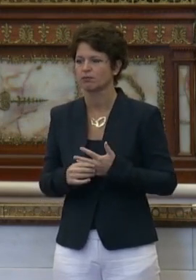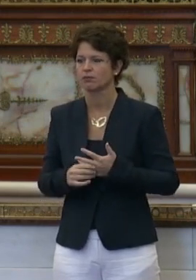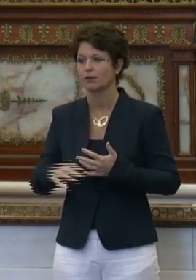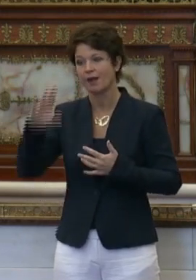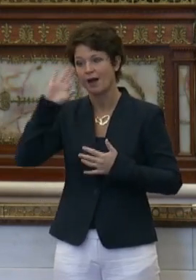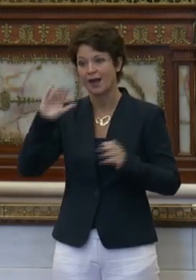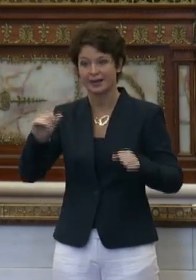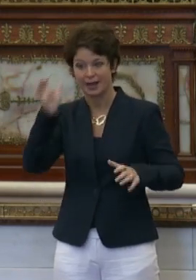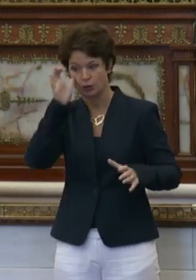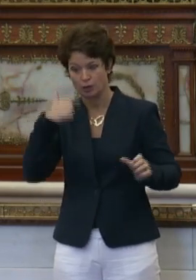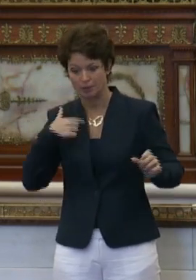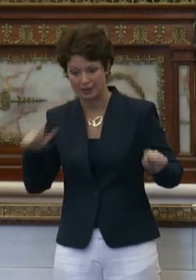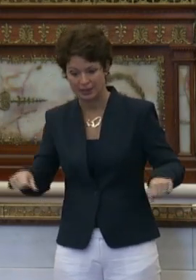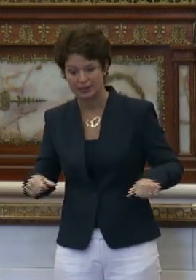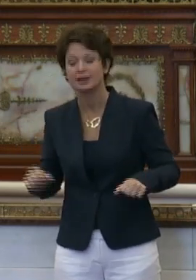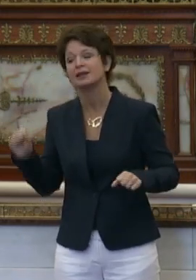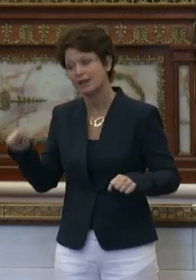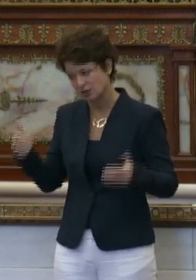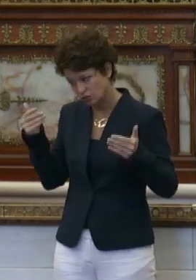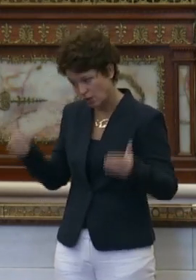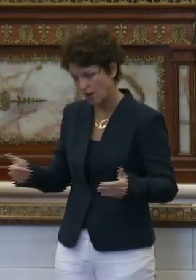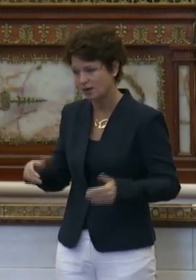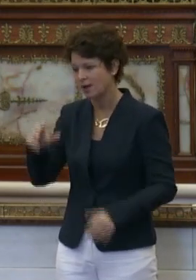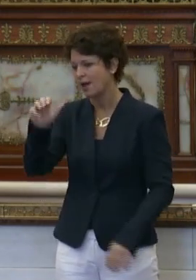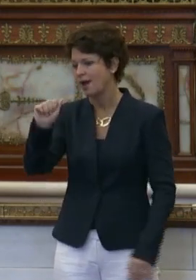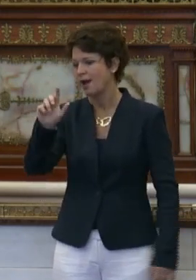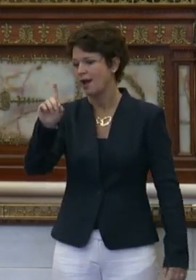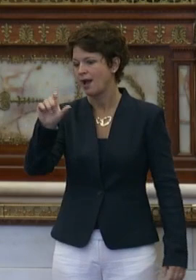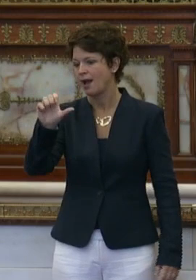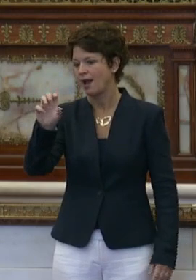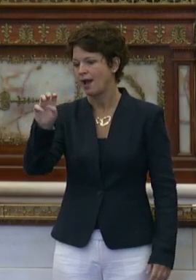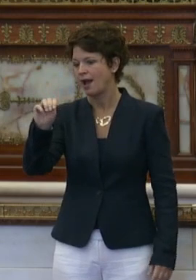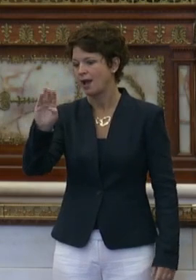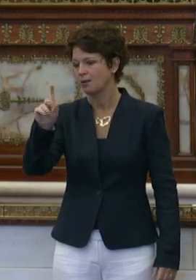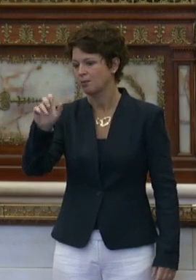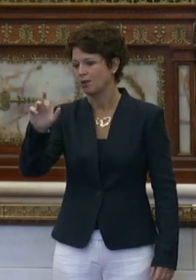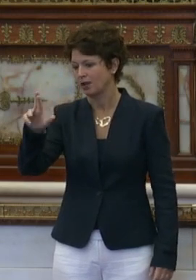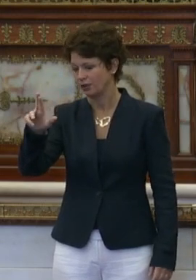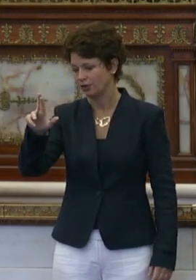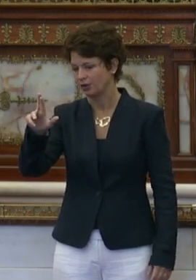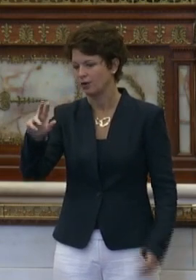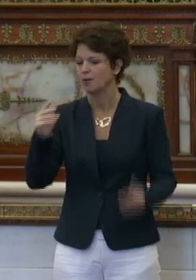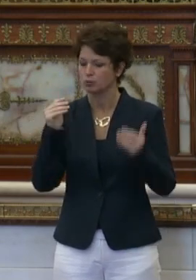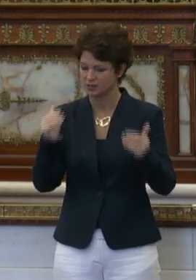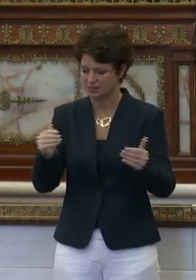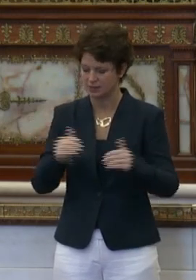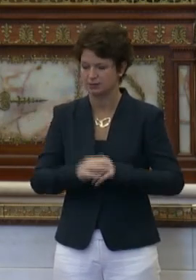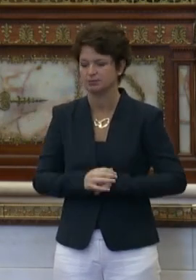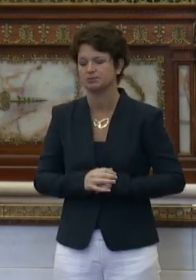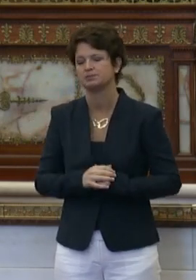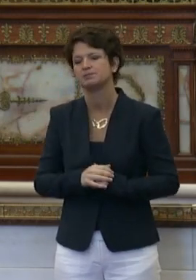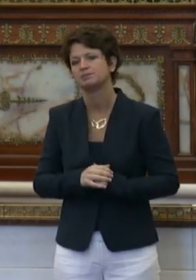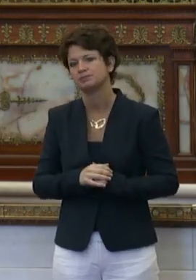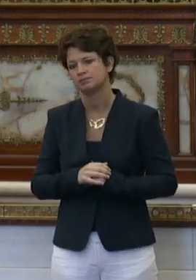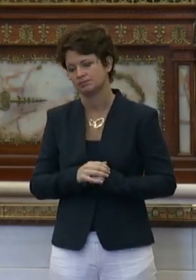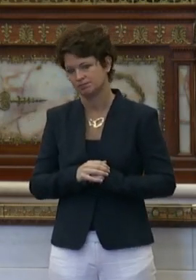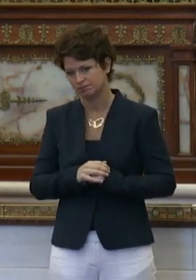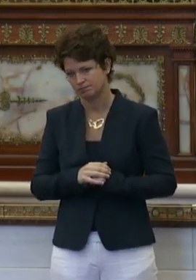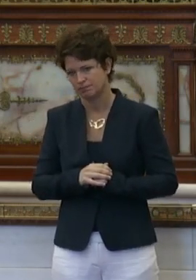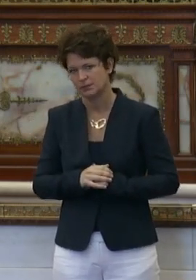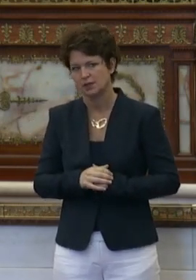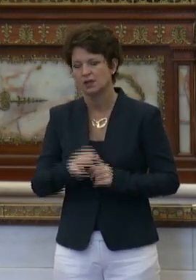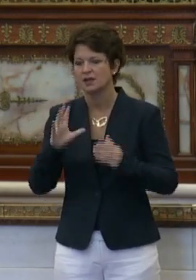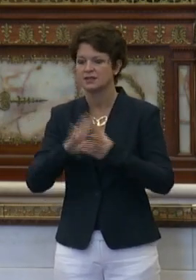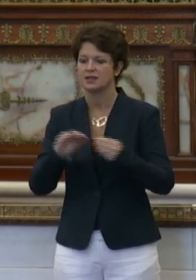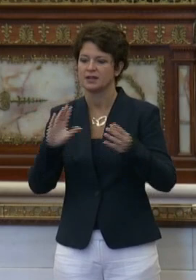Hi, can you hear me? Yes, we can. Just please state your name for the record and proceed with your testimony. My name is Adam Butler.